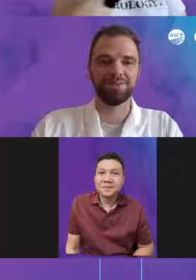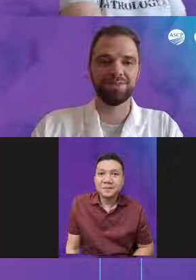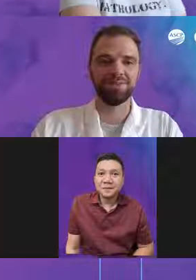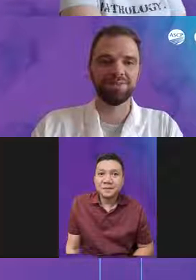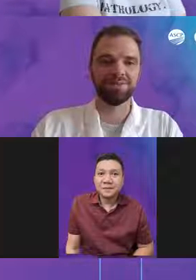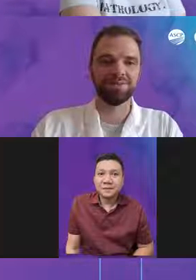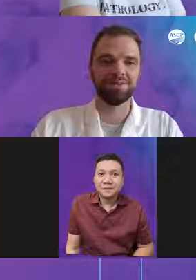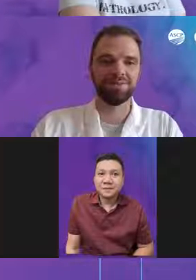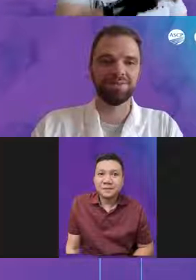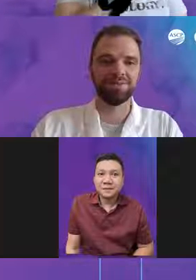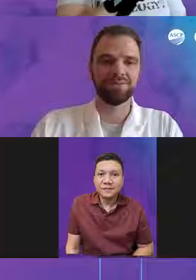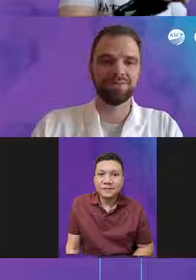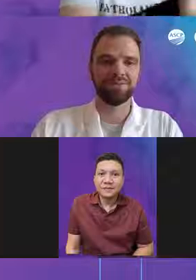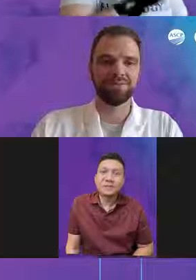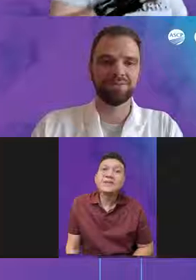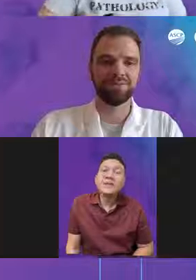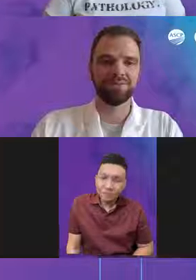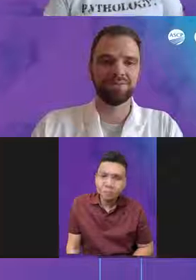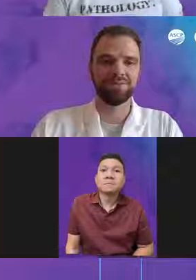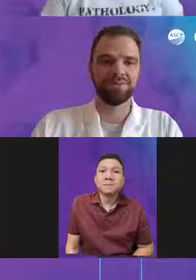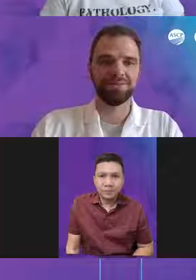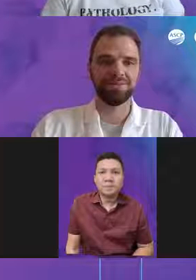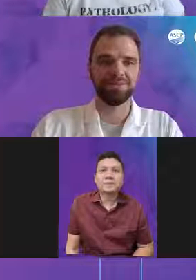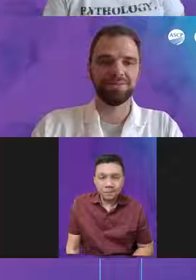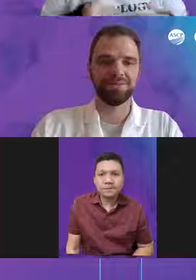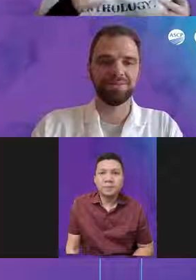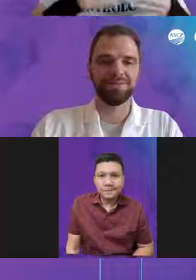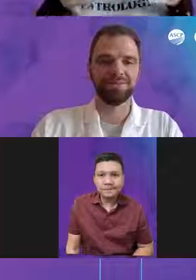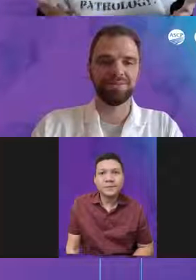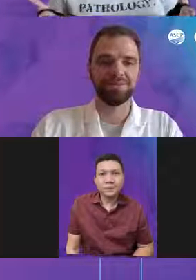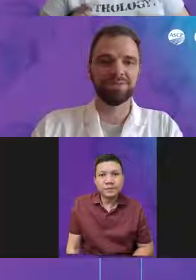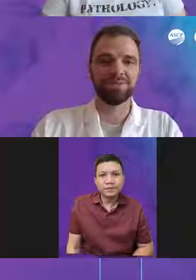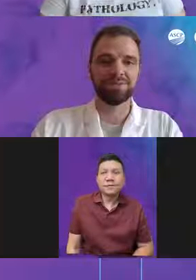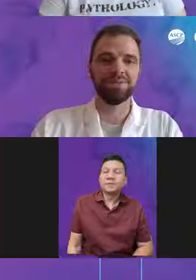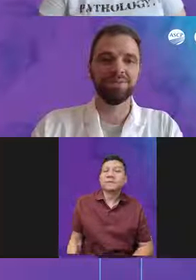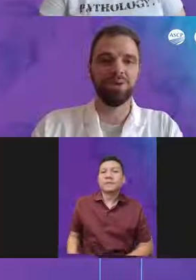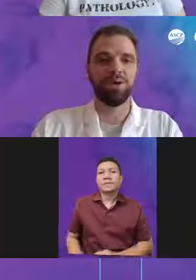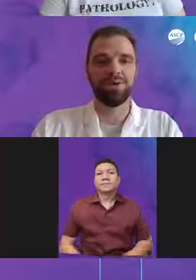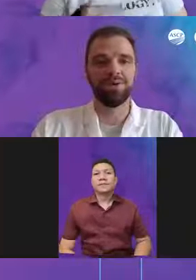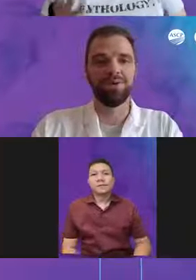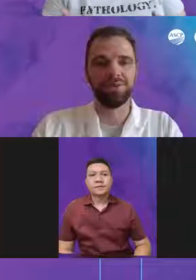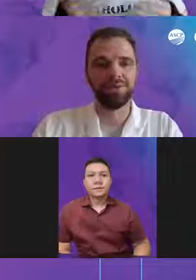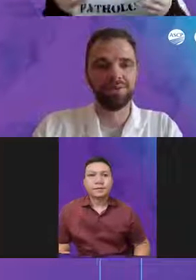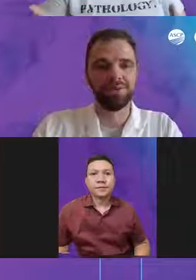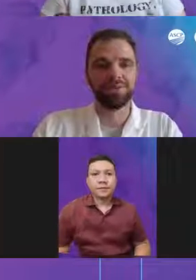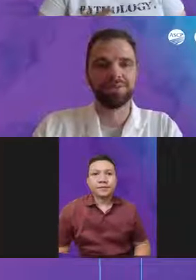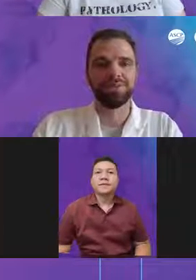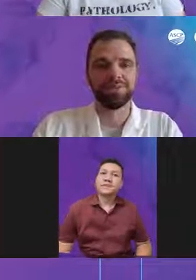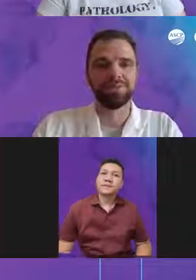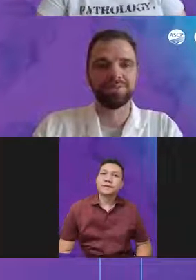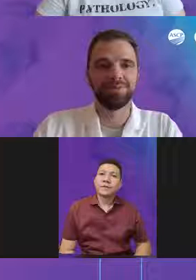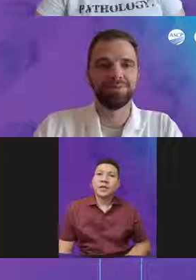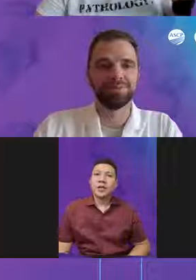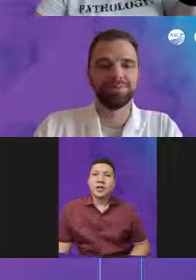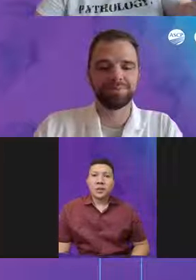she went to the heavy area, and she found the blast that she was, that was causing or showing the cause of